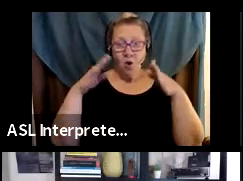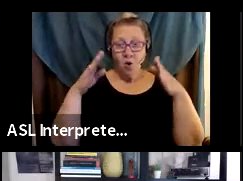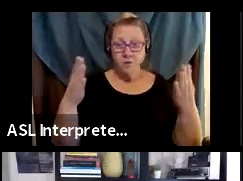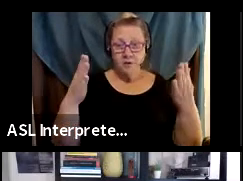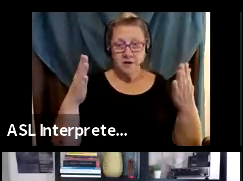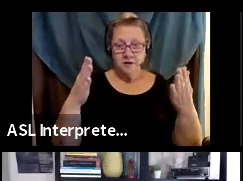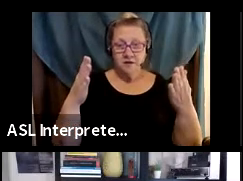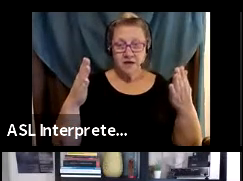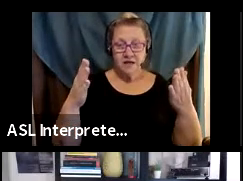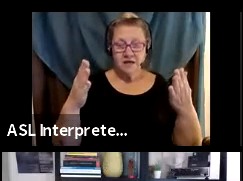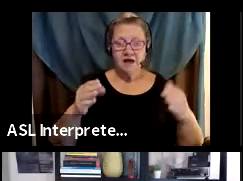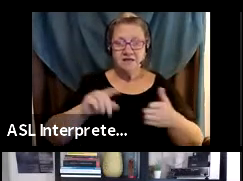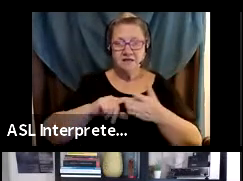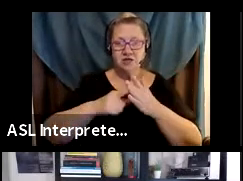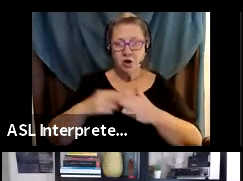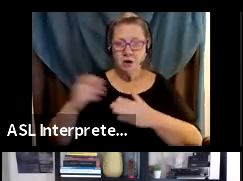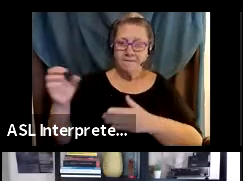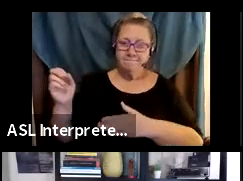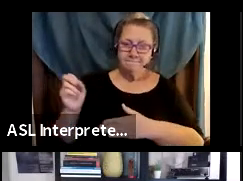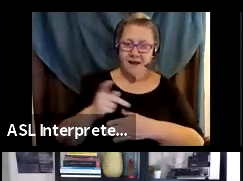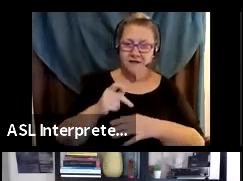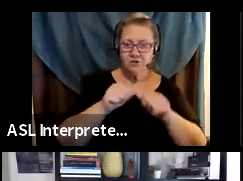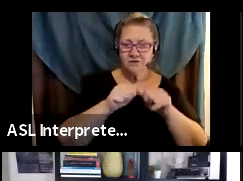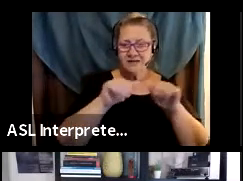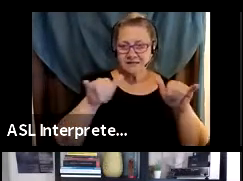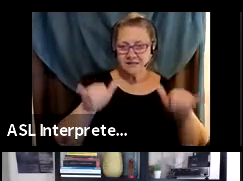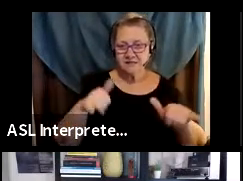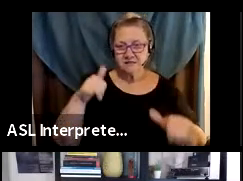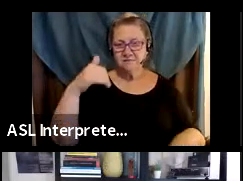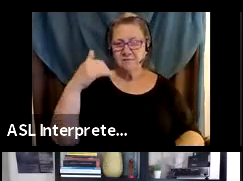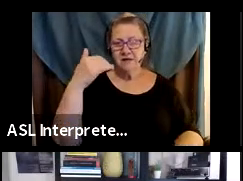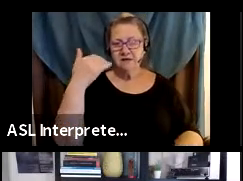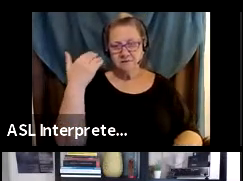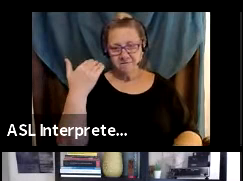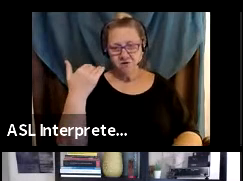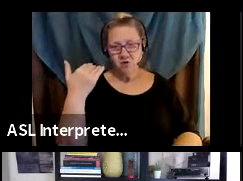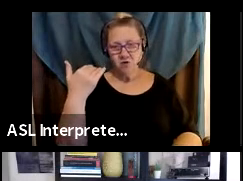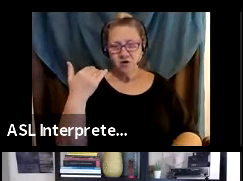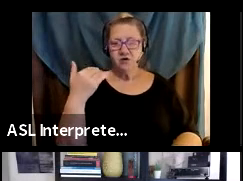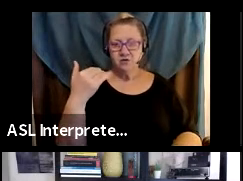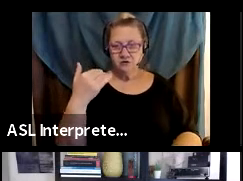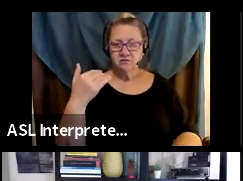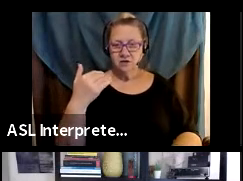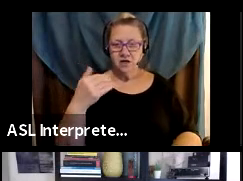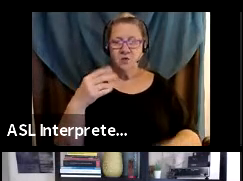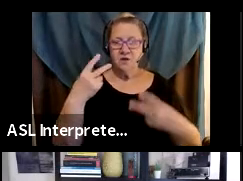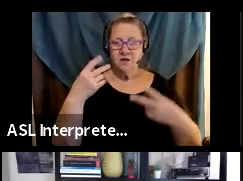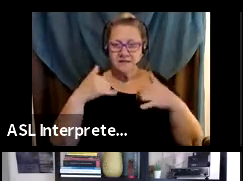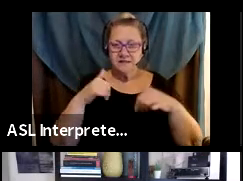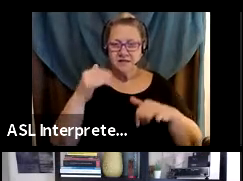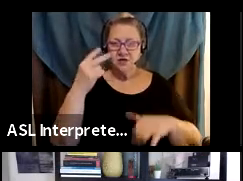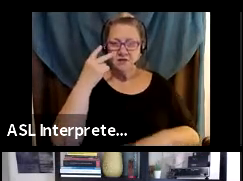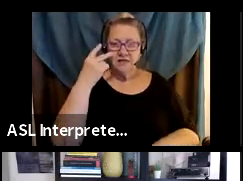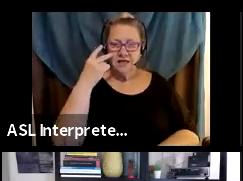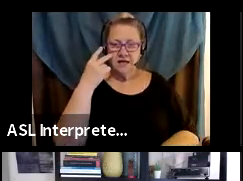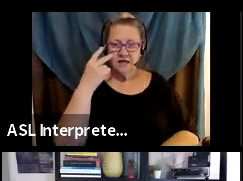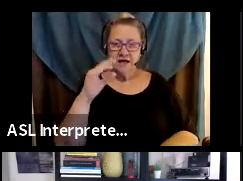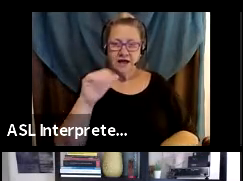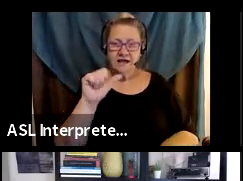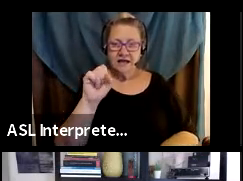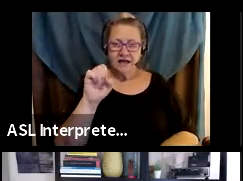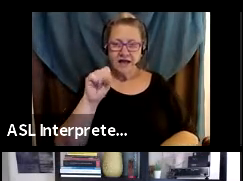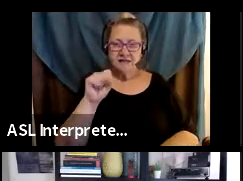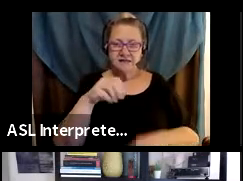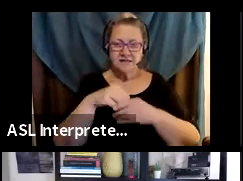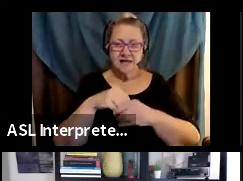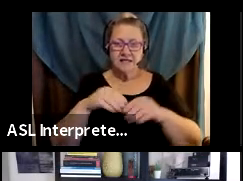get back to the system that we know of as education, we're going to need that. We're still seeing cases in our pediatric population.